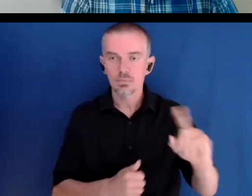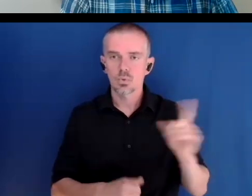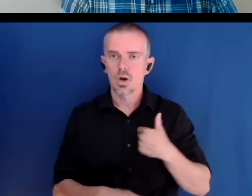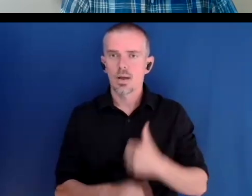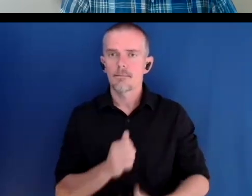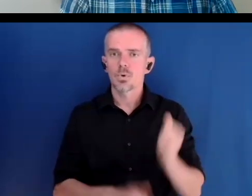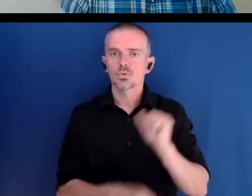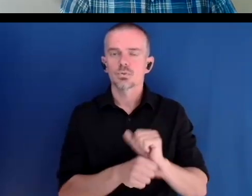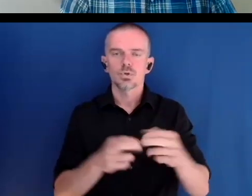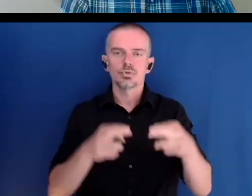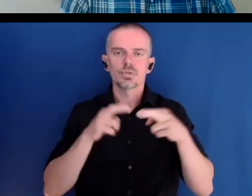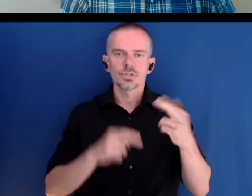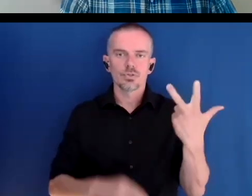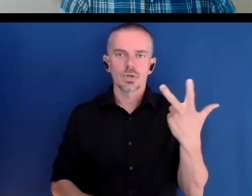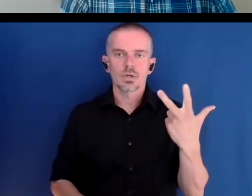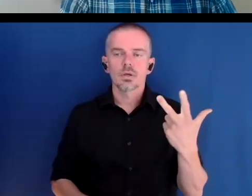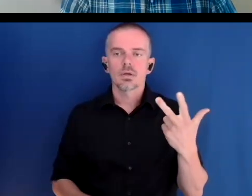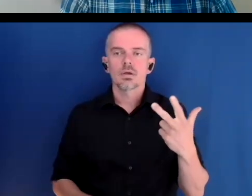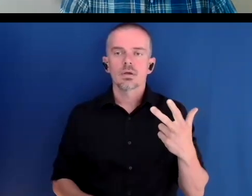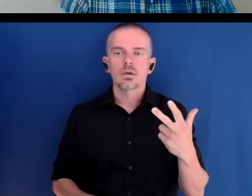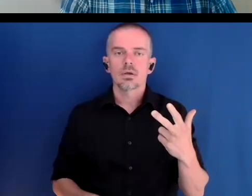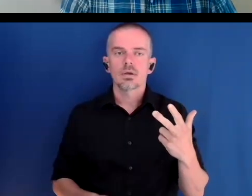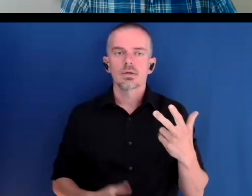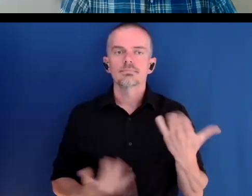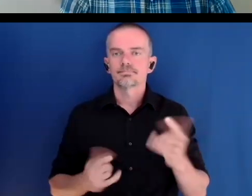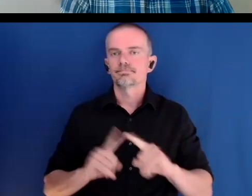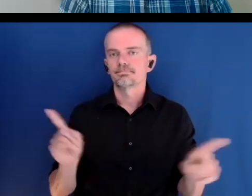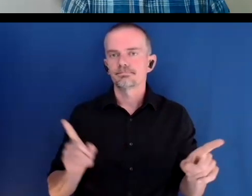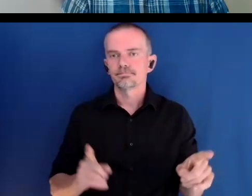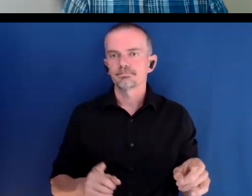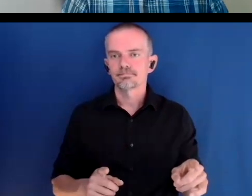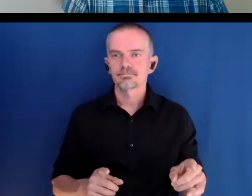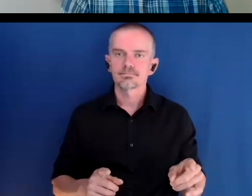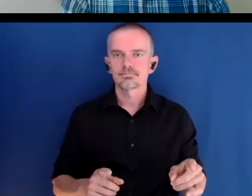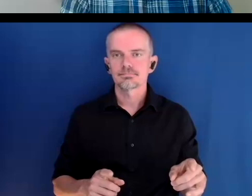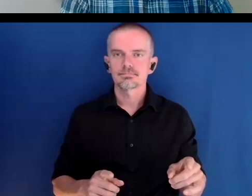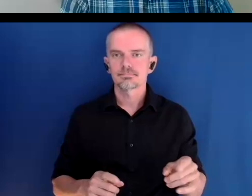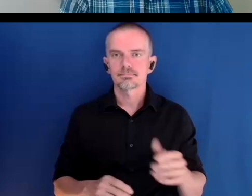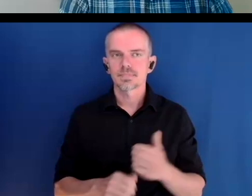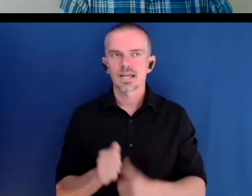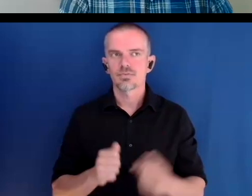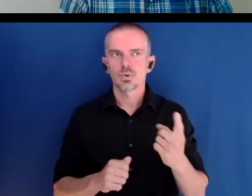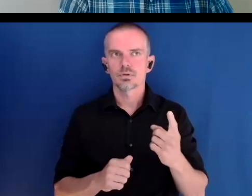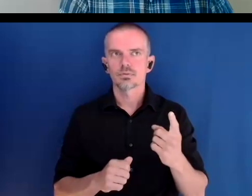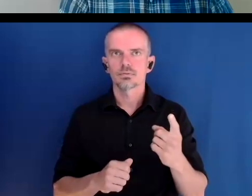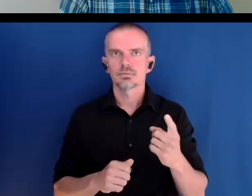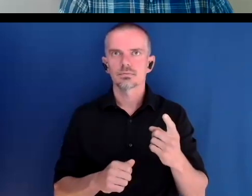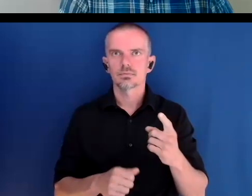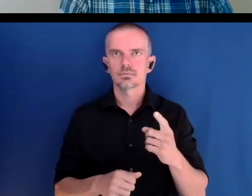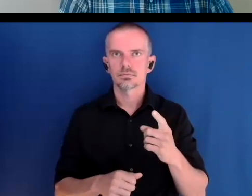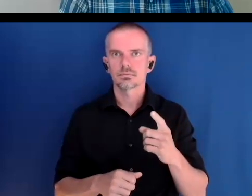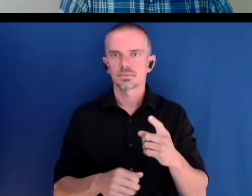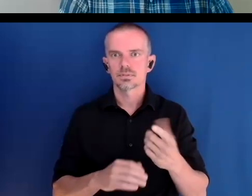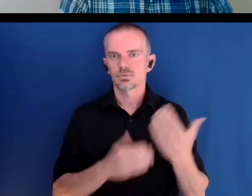work, Region 3. Now it's different. It's kind of everyone works across the whole region, and so I've adapted